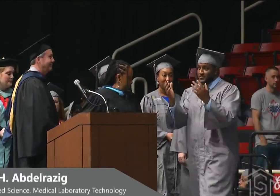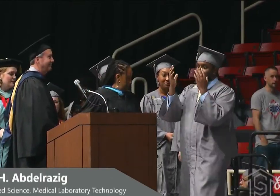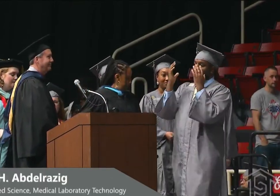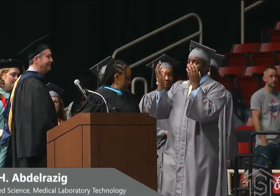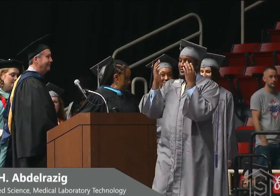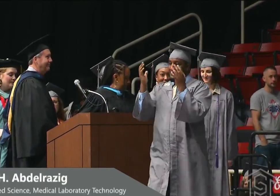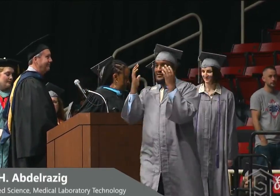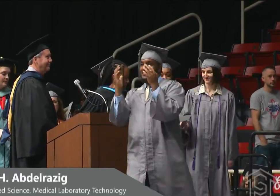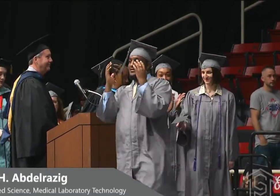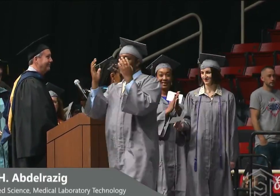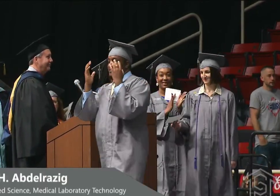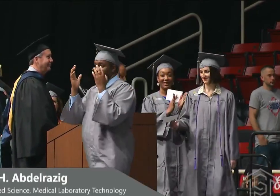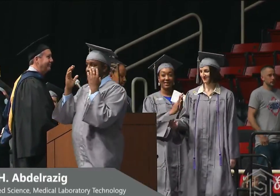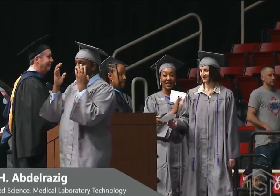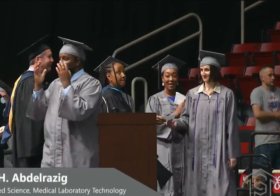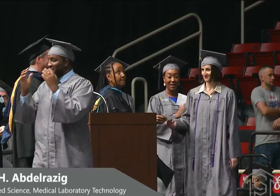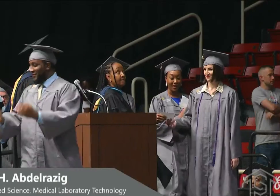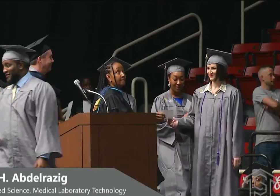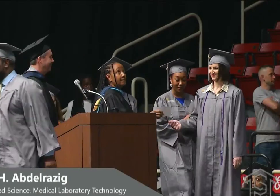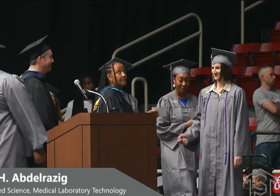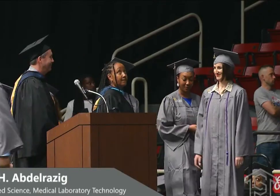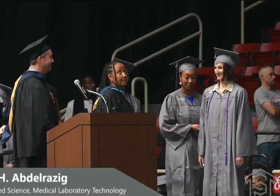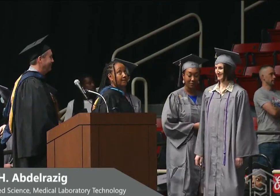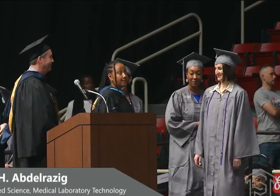Ibrahim H. Abdelrazig,